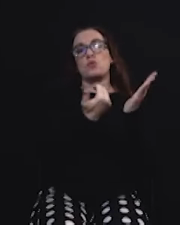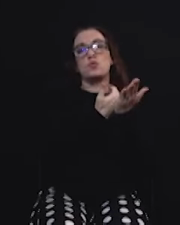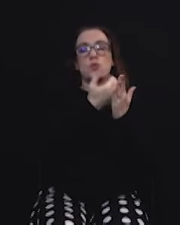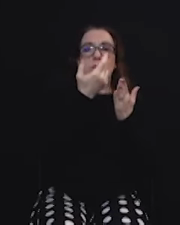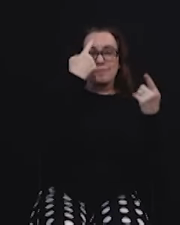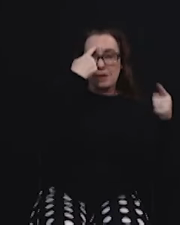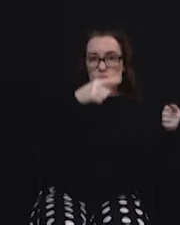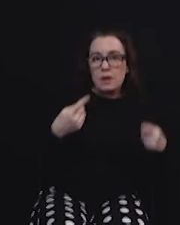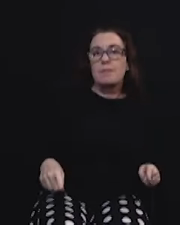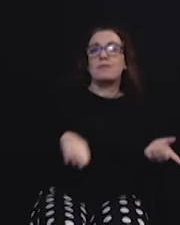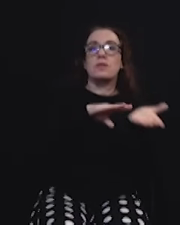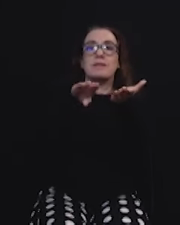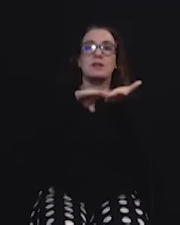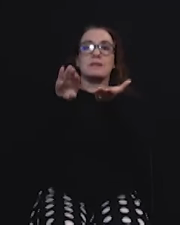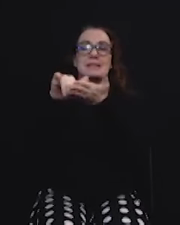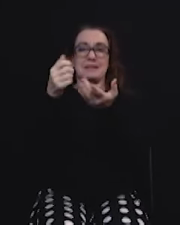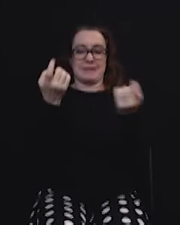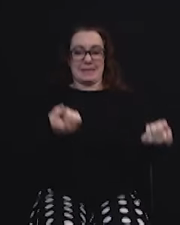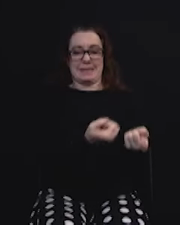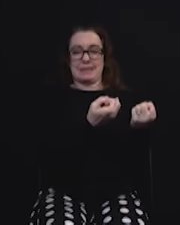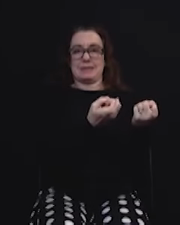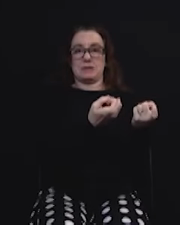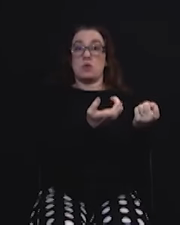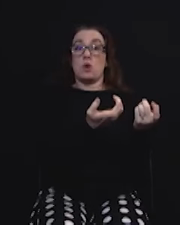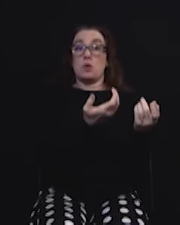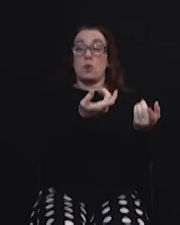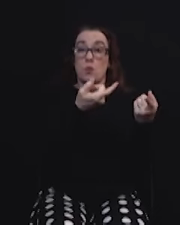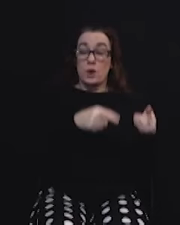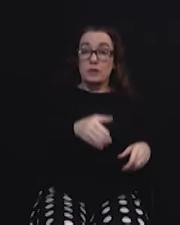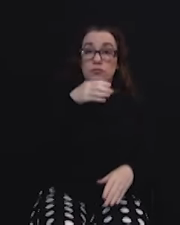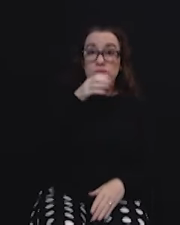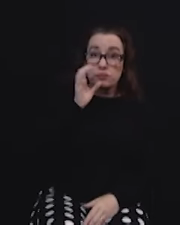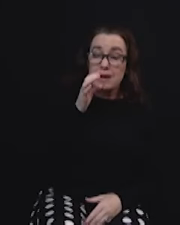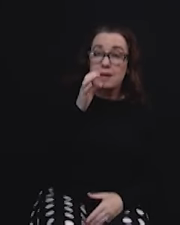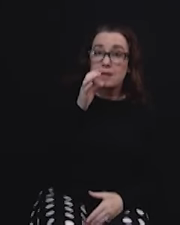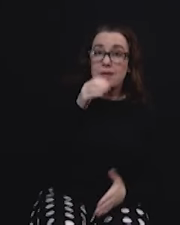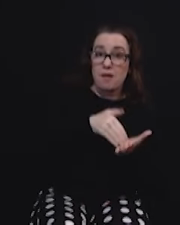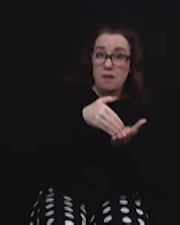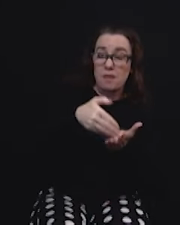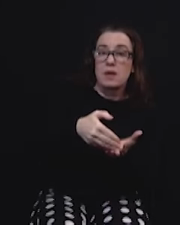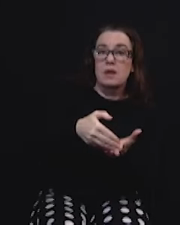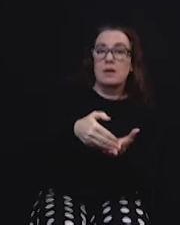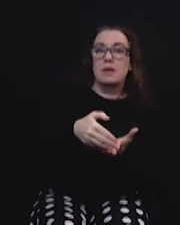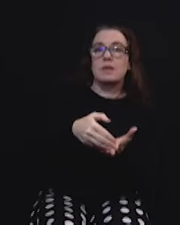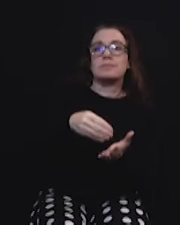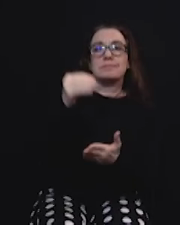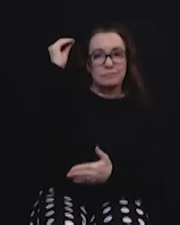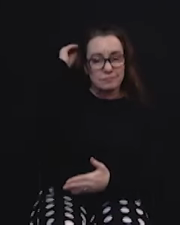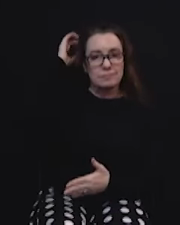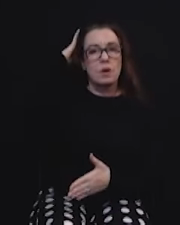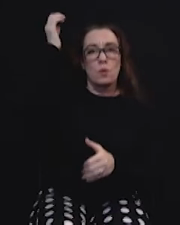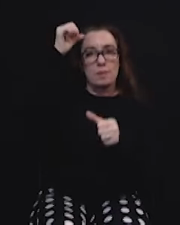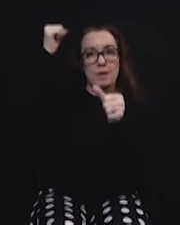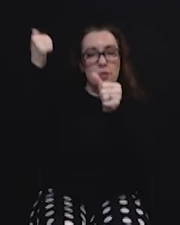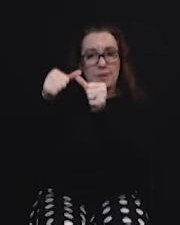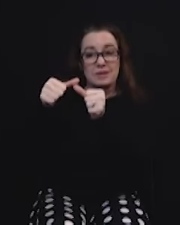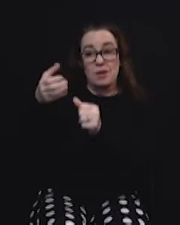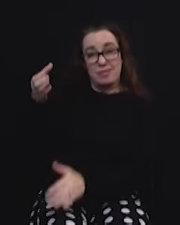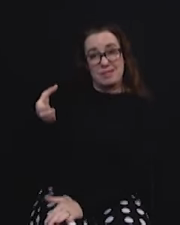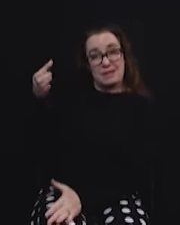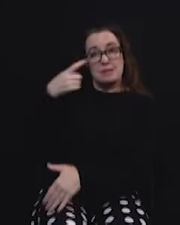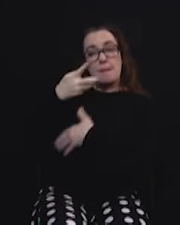sins. As often as you drink, do so in remembrance of me." Brothers and sisters, this is the blood of Christ